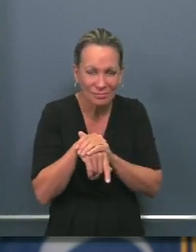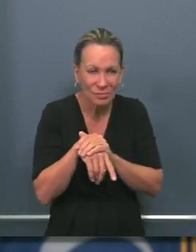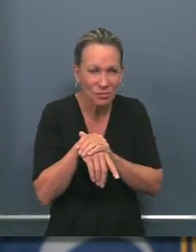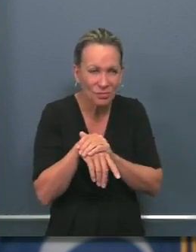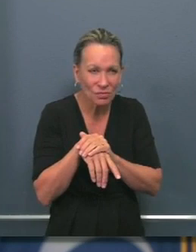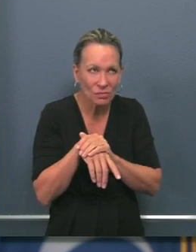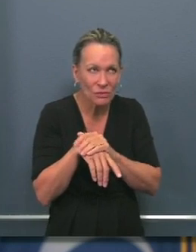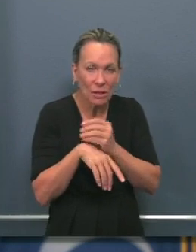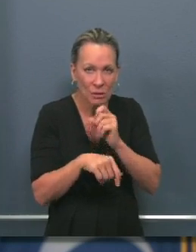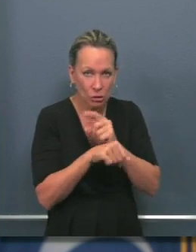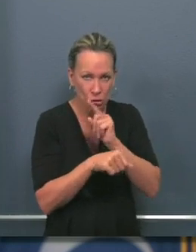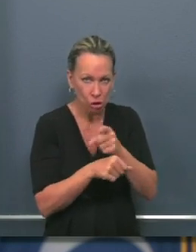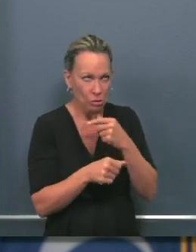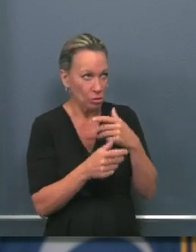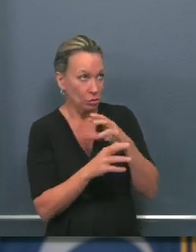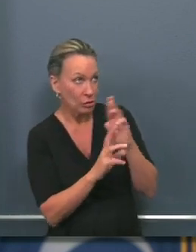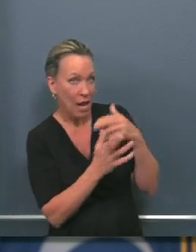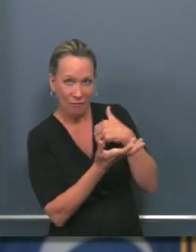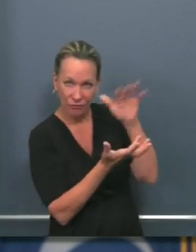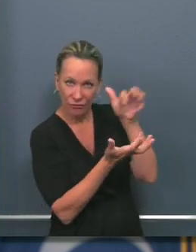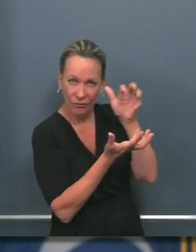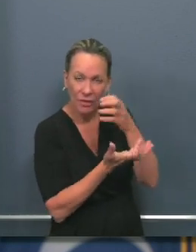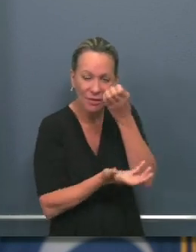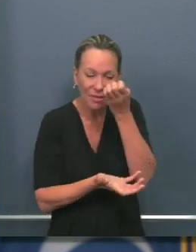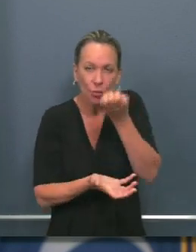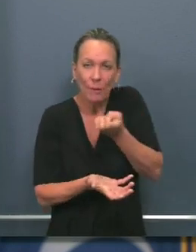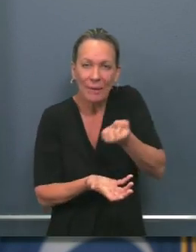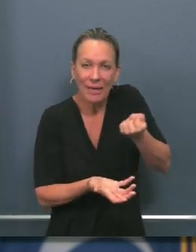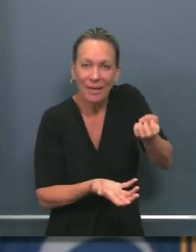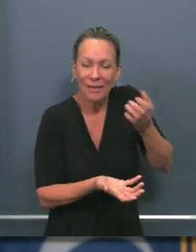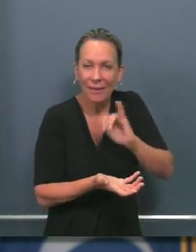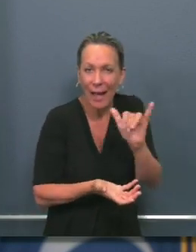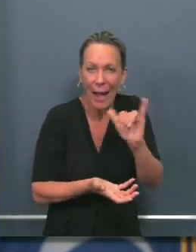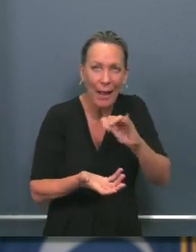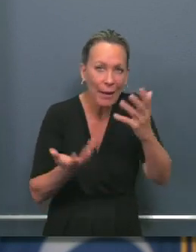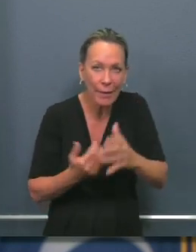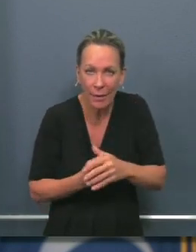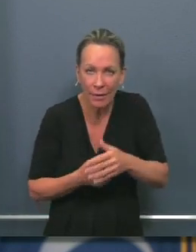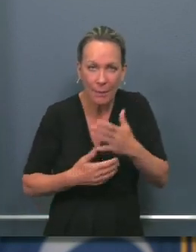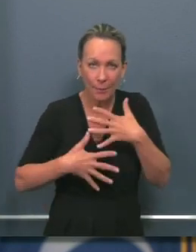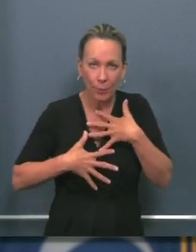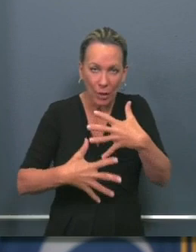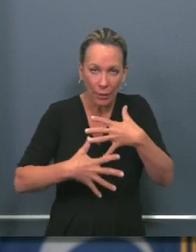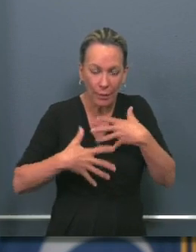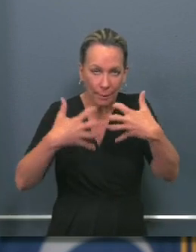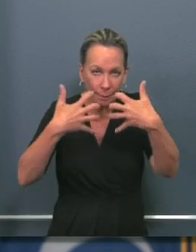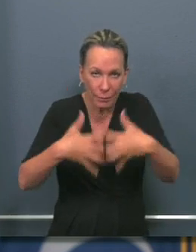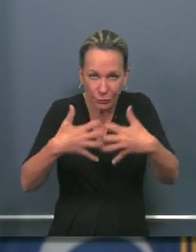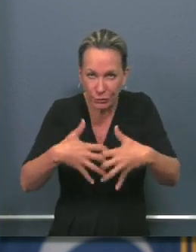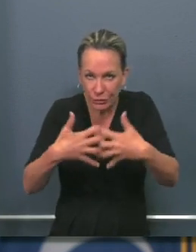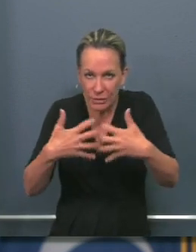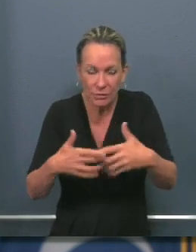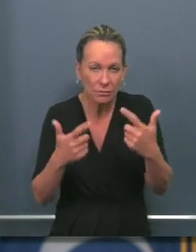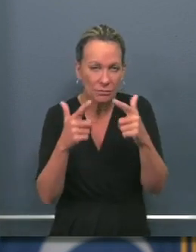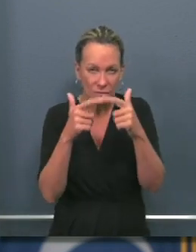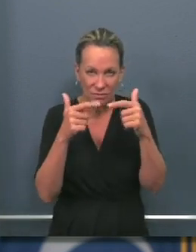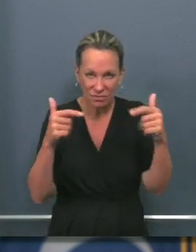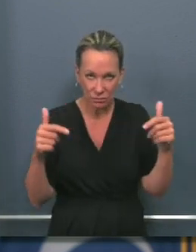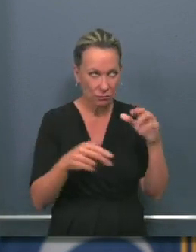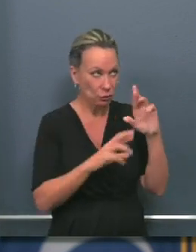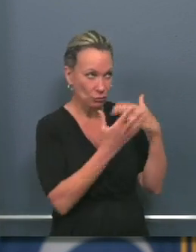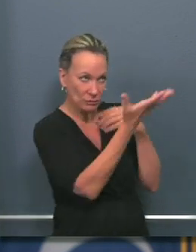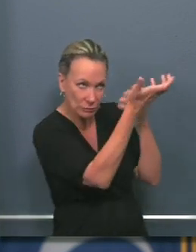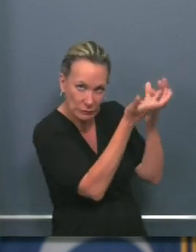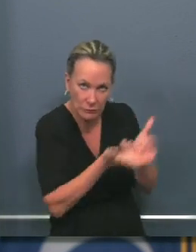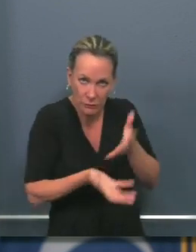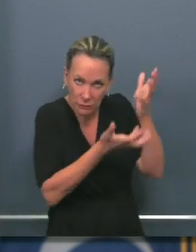equipment. That includes ventilators and alternative care sites in this state if we start to see the spread of this disease or